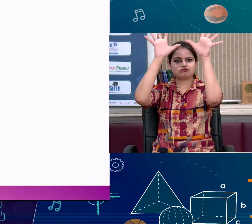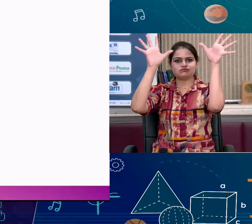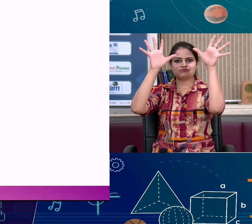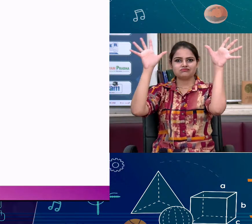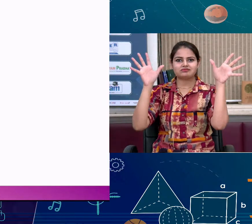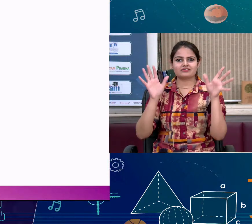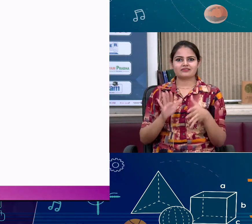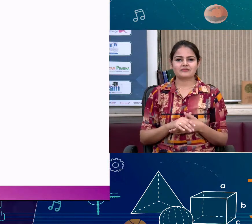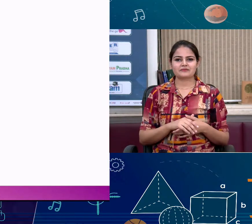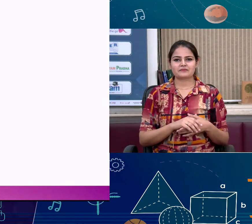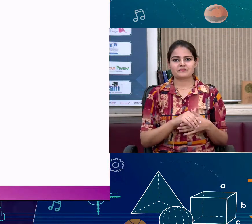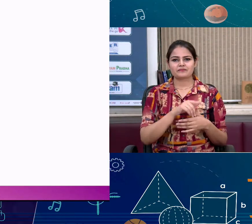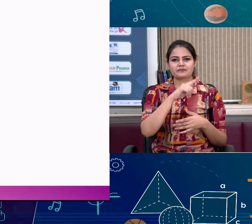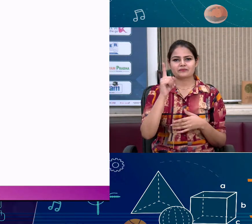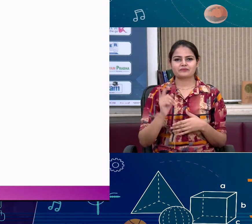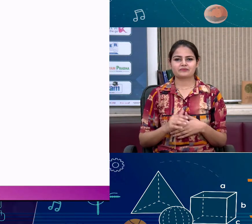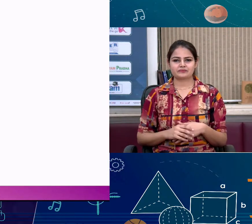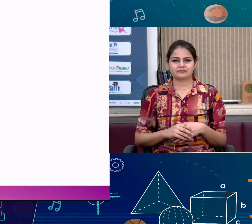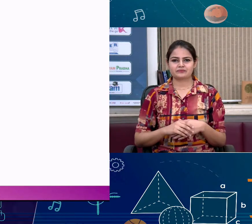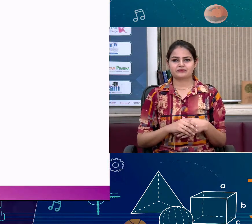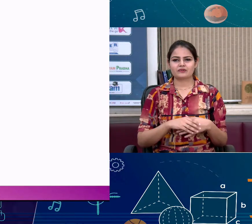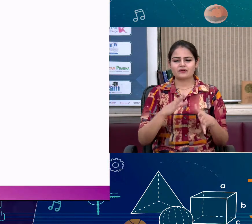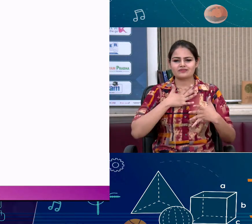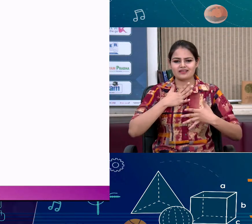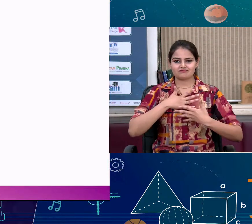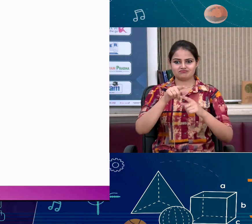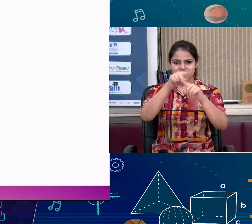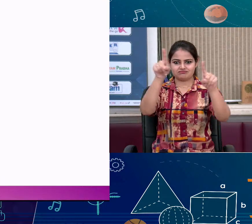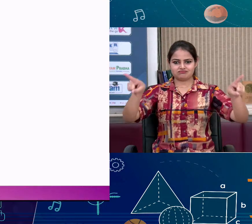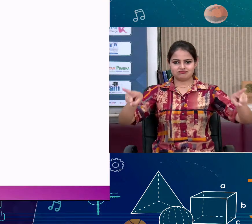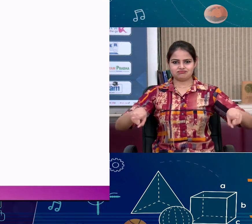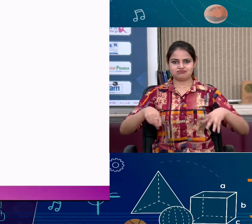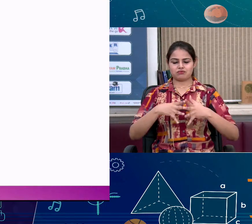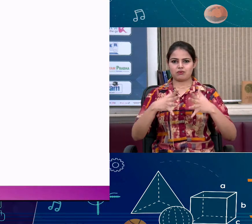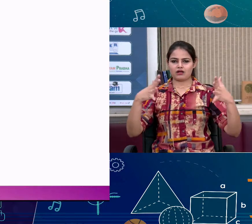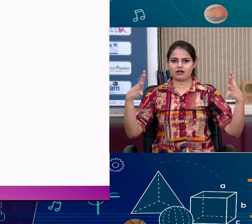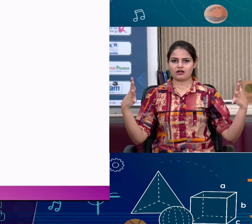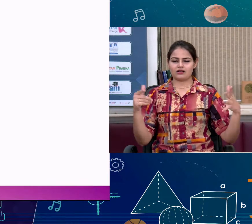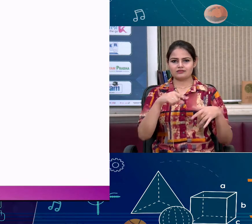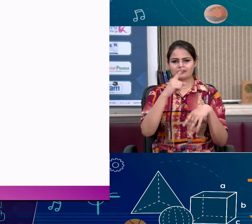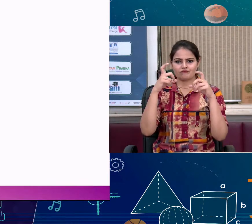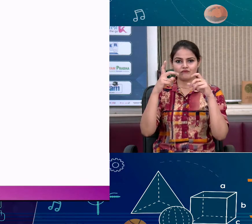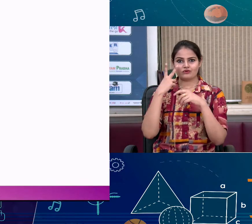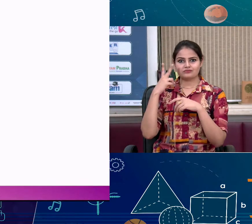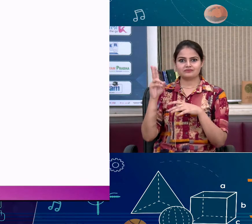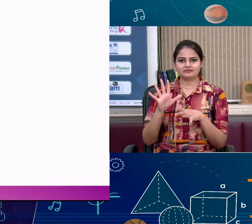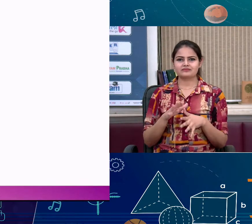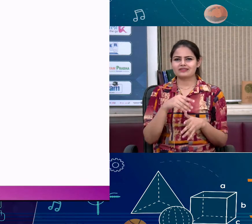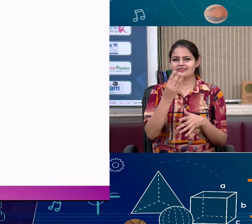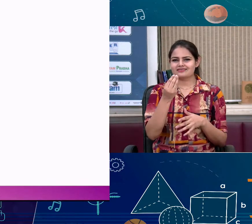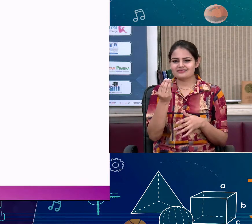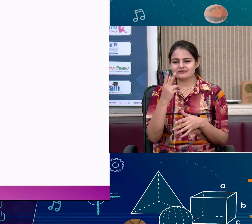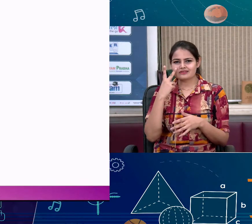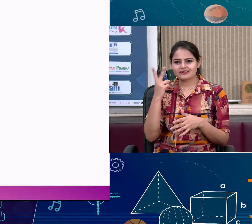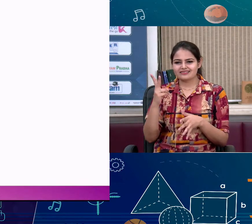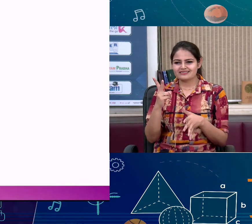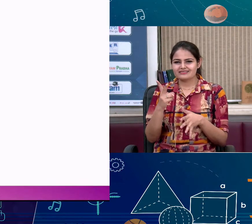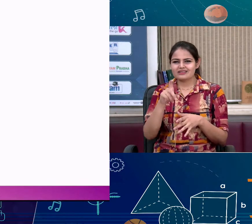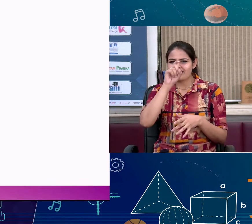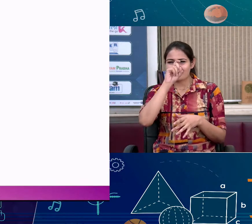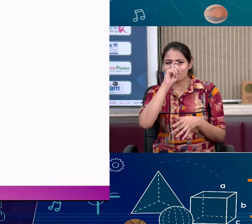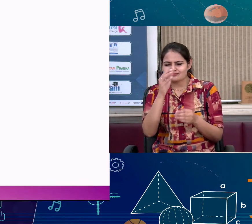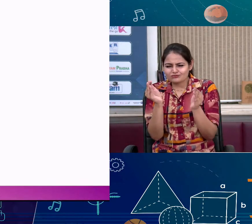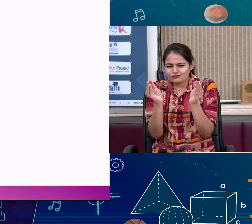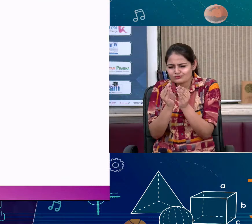a horse which is near open ground. So this is how the picture cue looks. We can also see a small hen at the background.